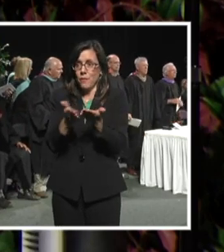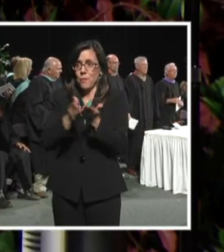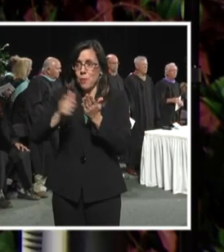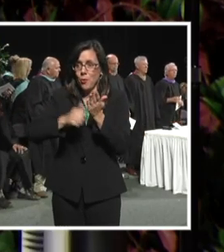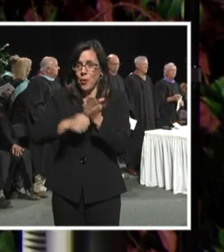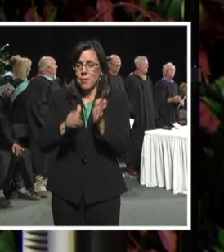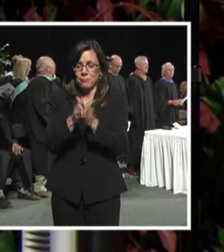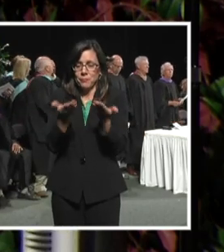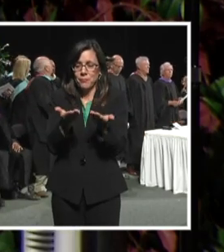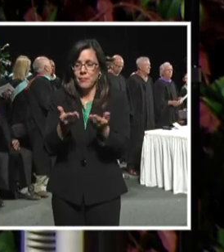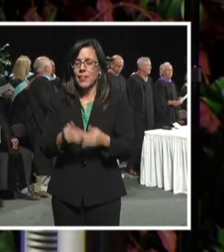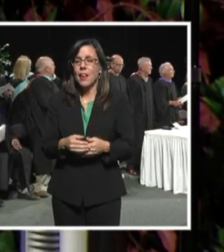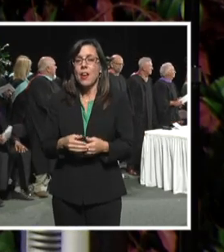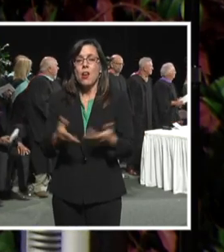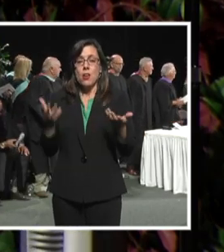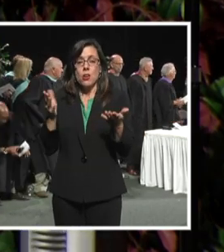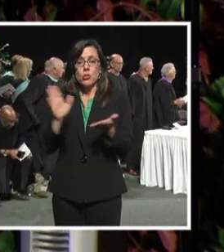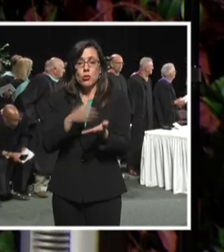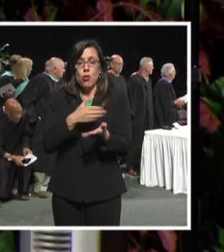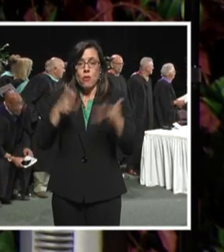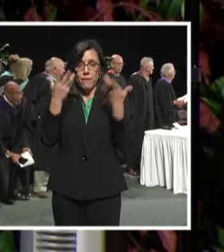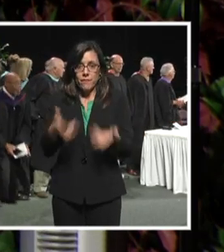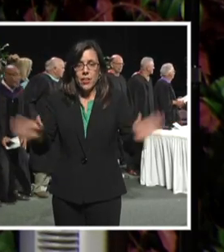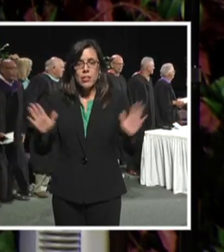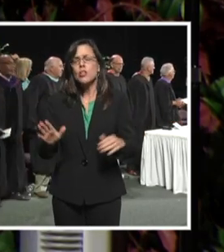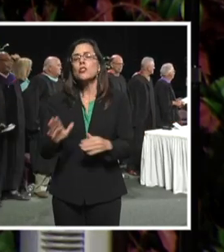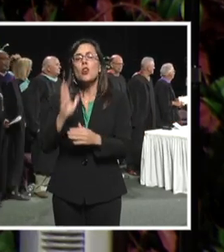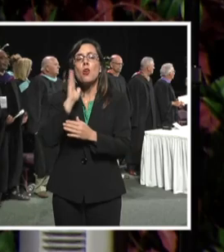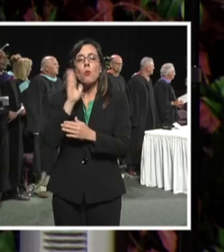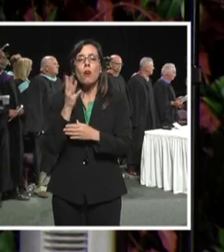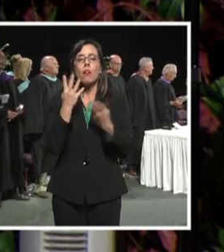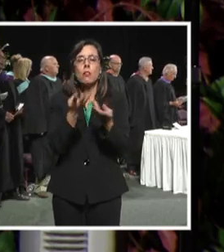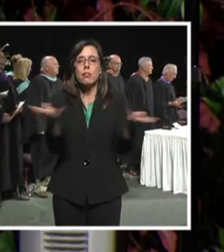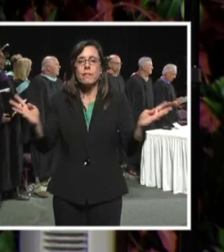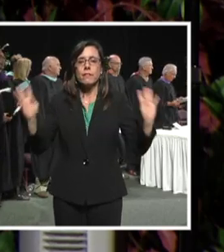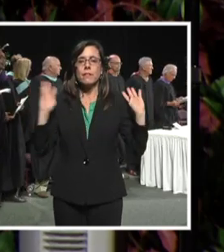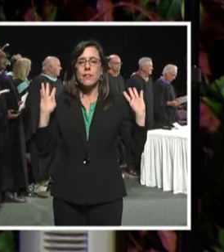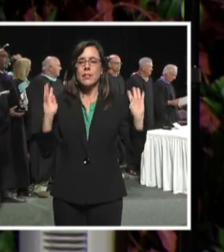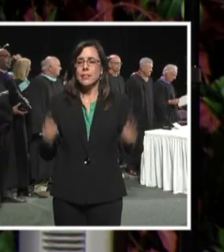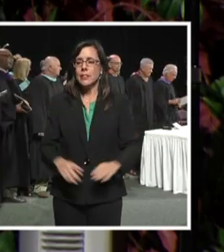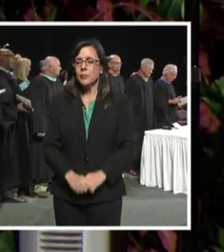program. After that, our graduates will have their recessional.